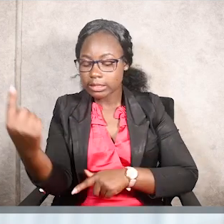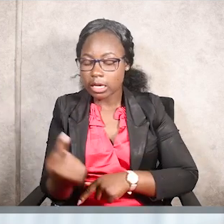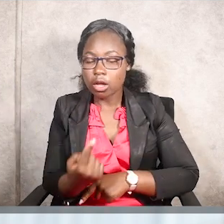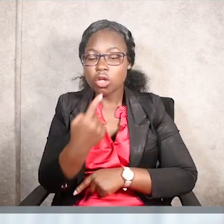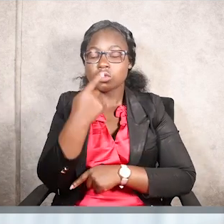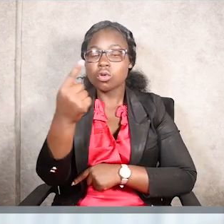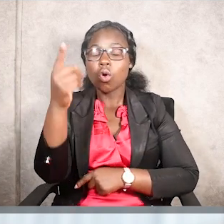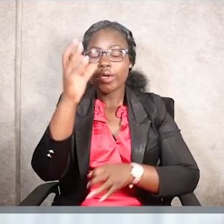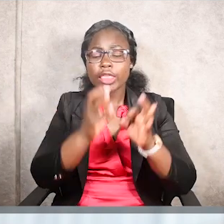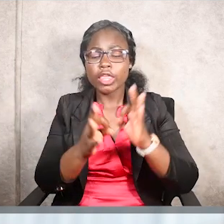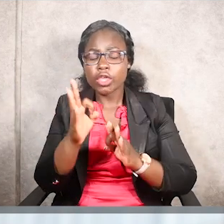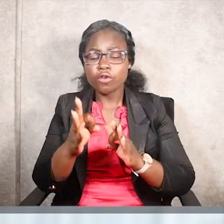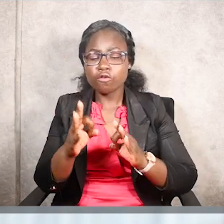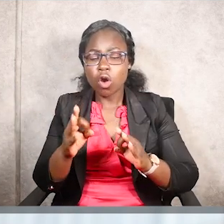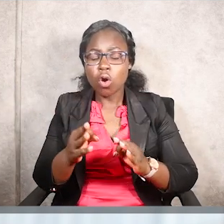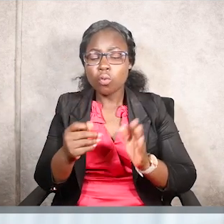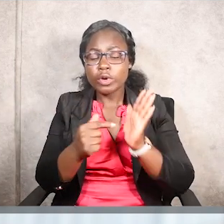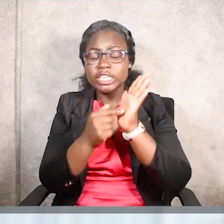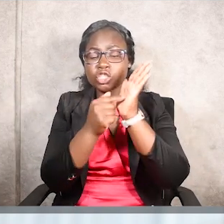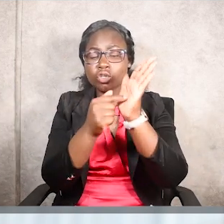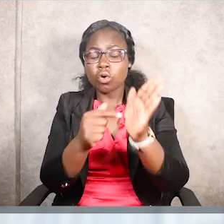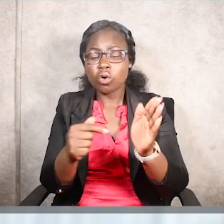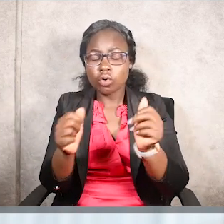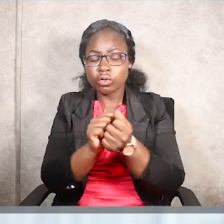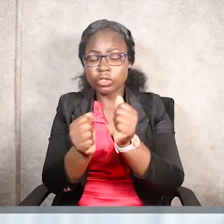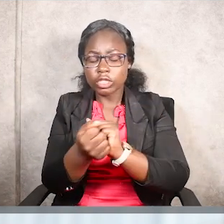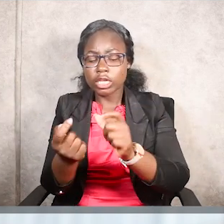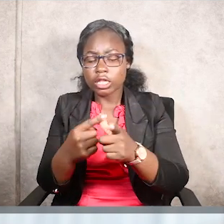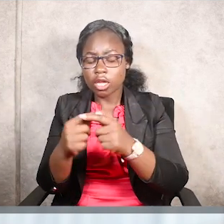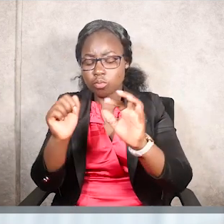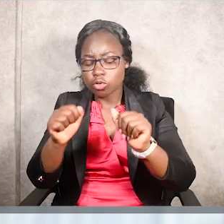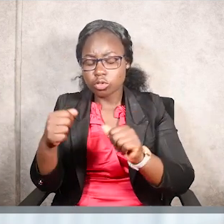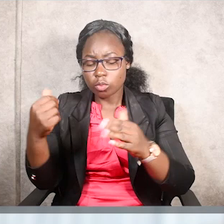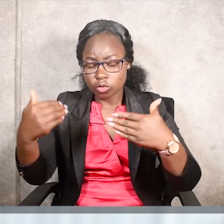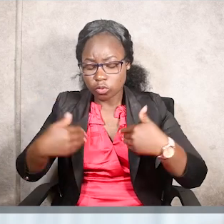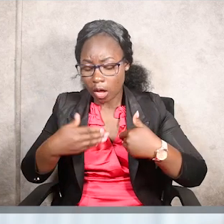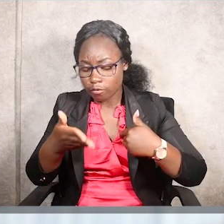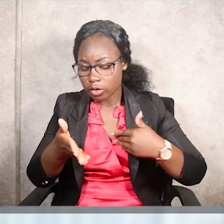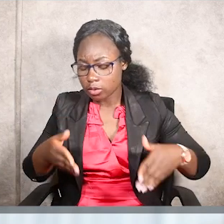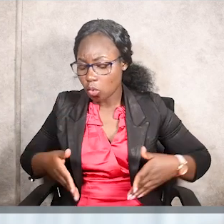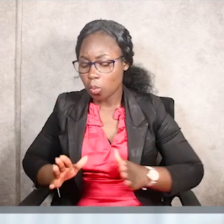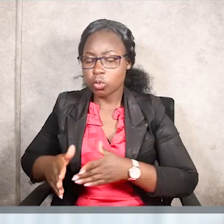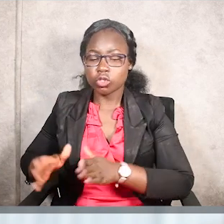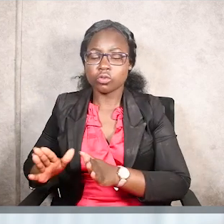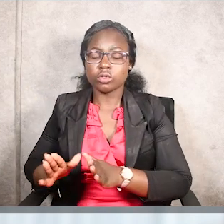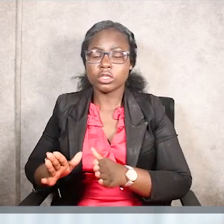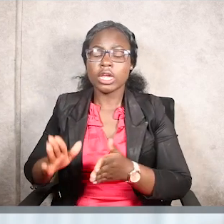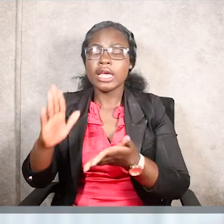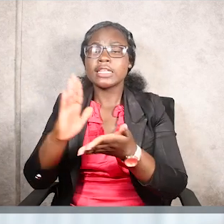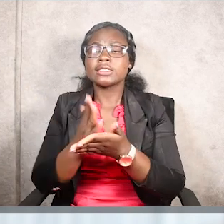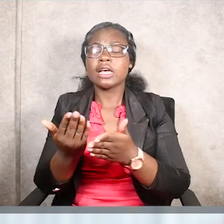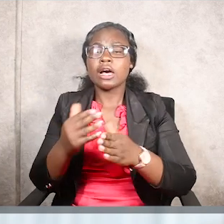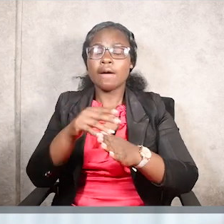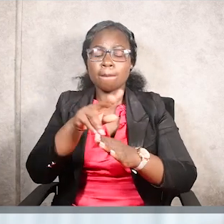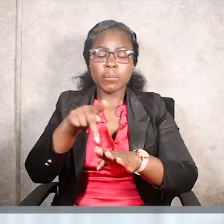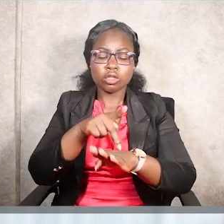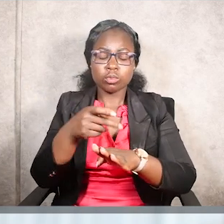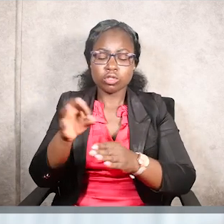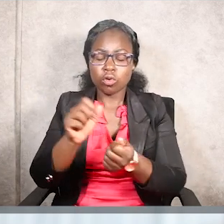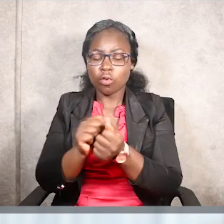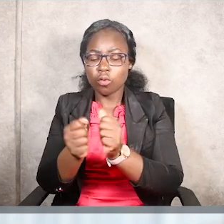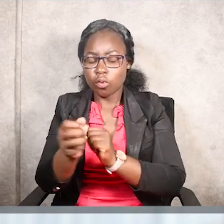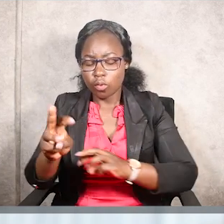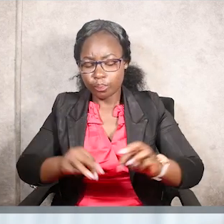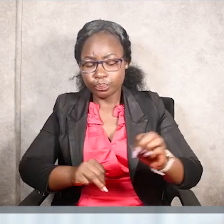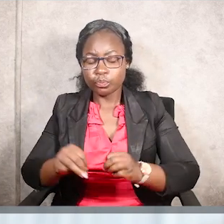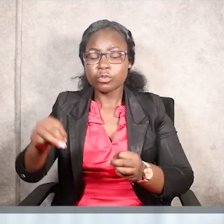so if we embrace change, we are able to tap into those opportunities. Some key principles of change